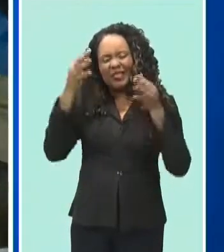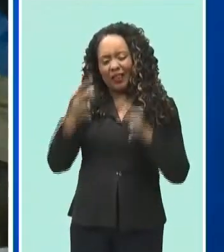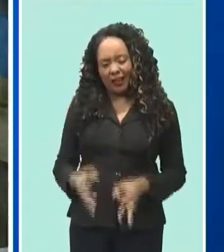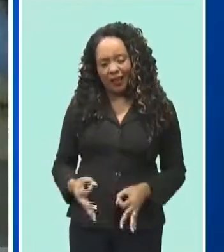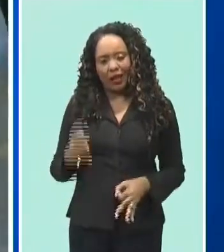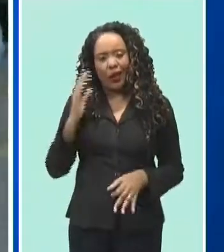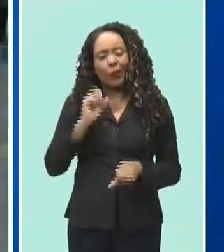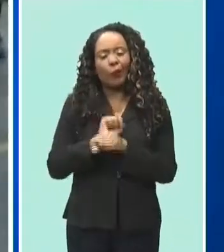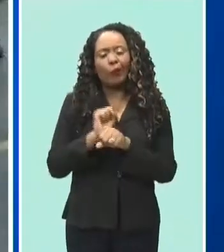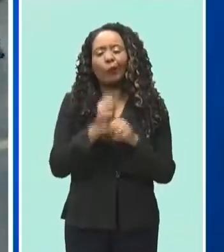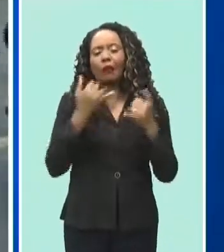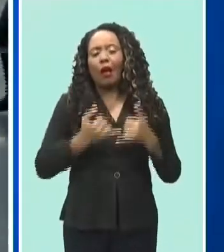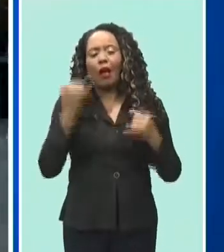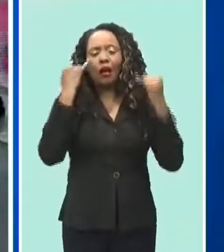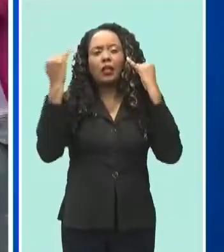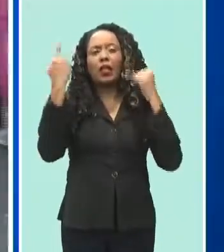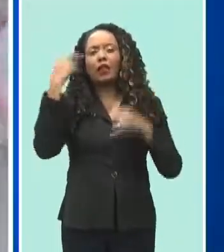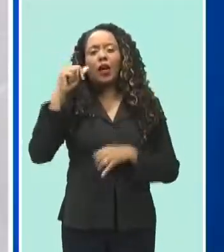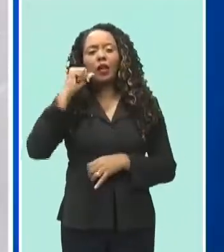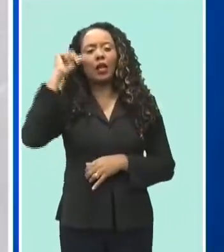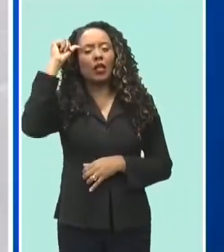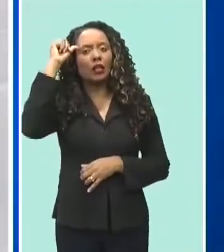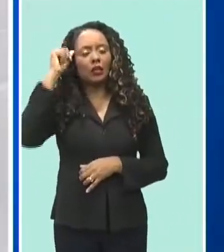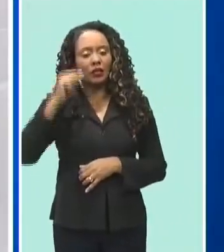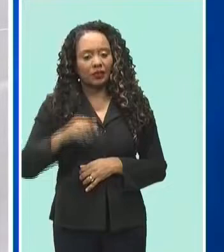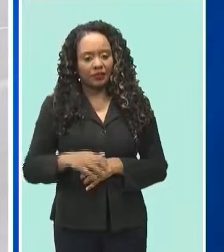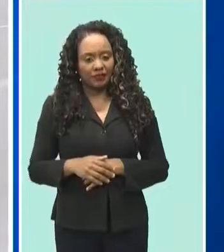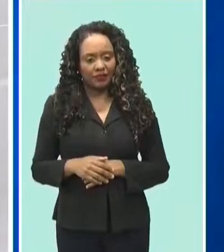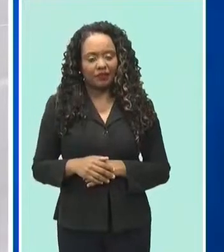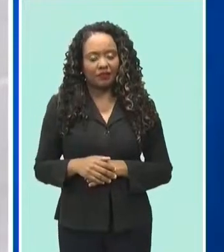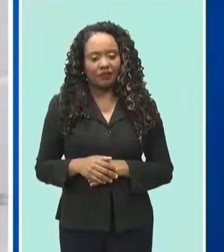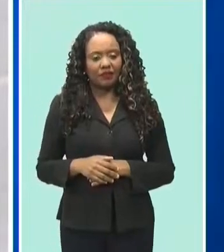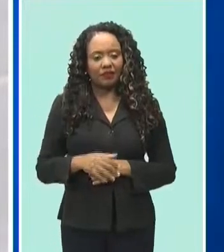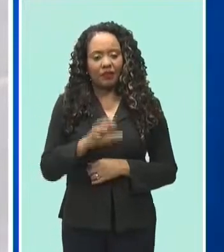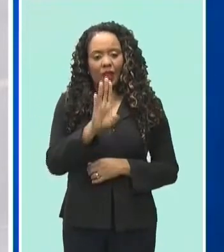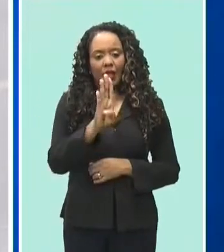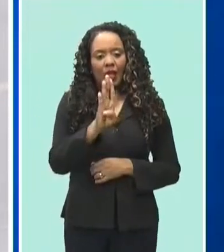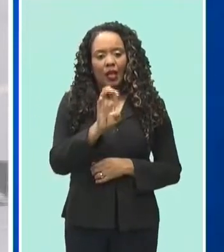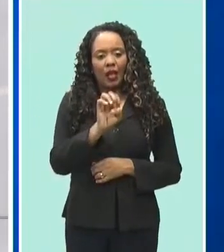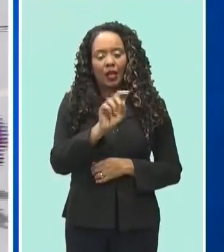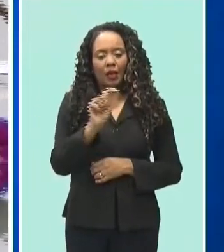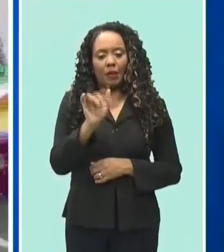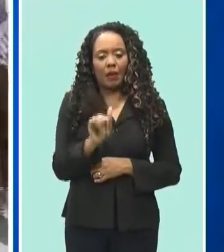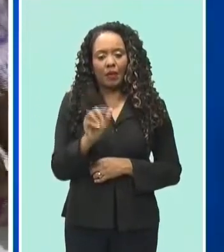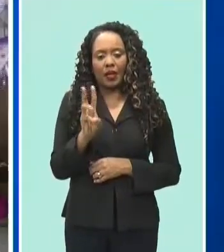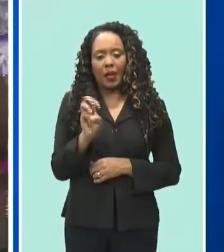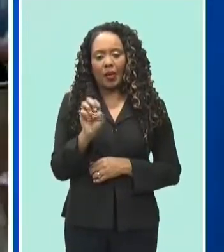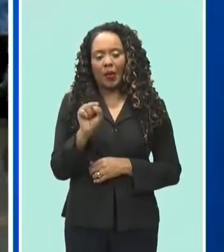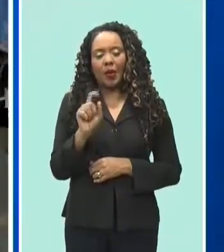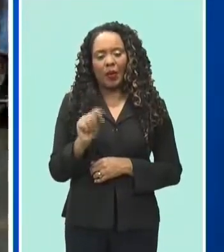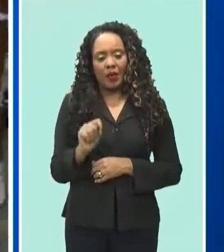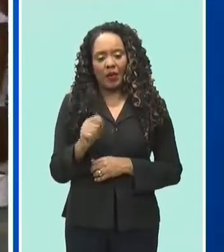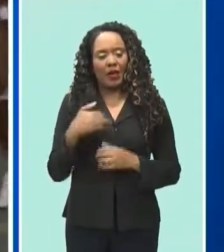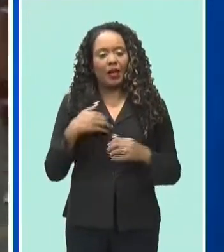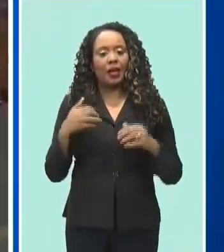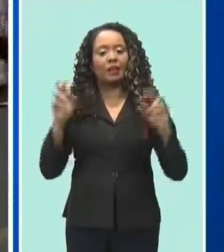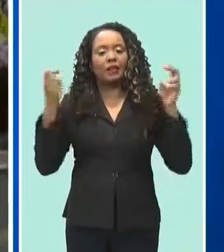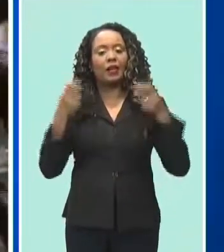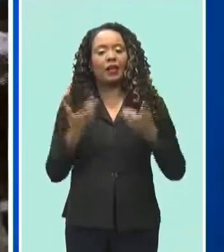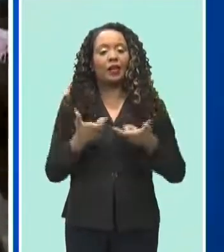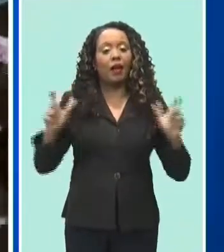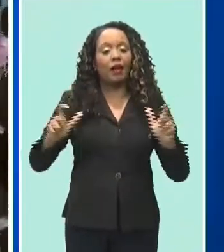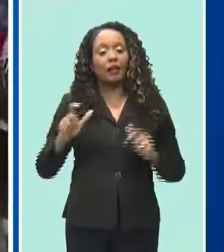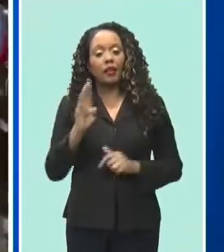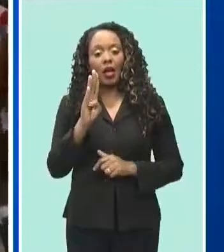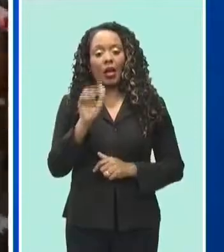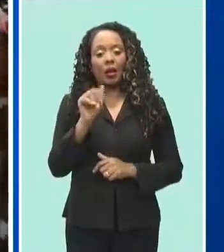work on ideas for the adults. A veteran band leader Betty West's Festival Time was awarded Large Band of the Year,